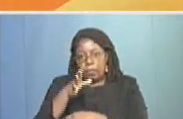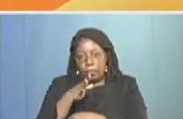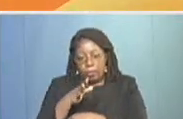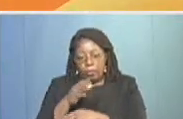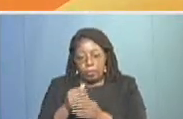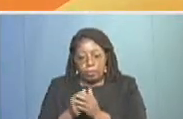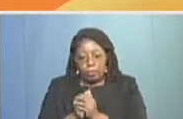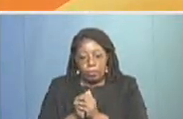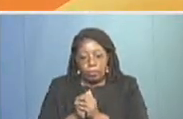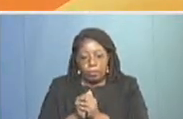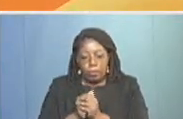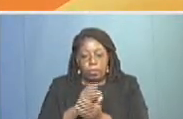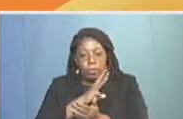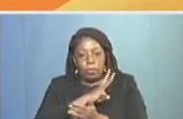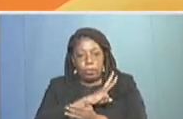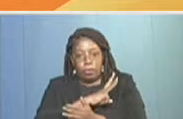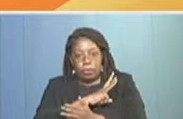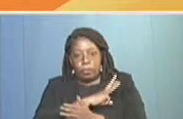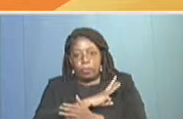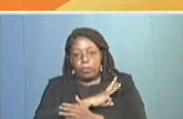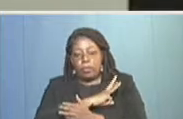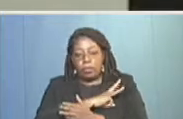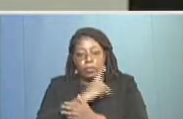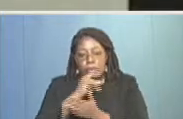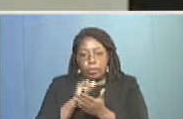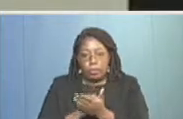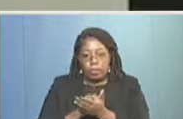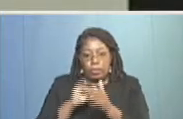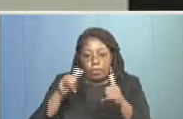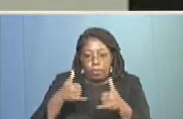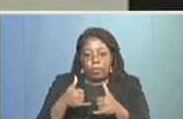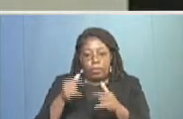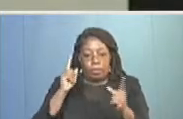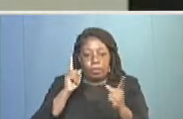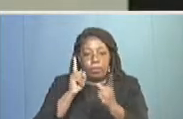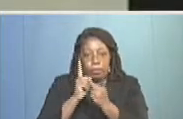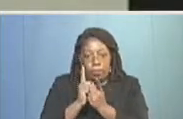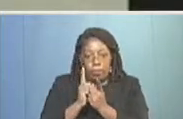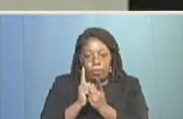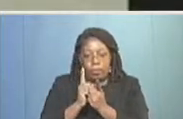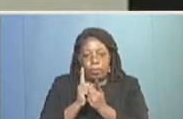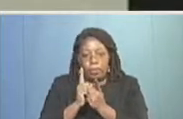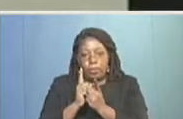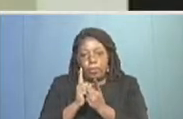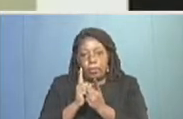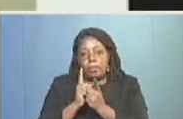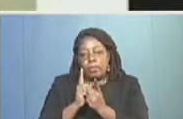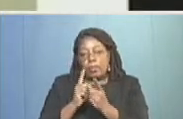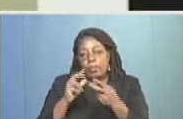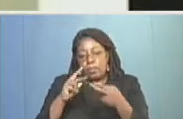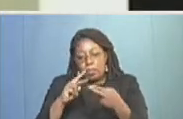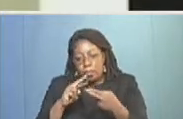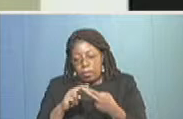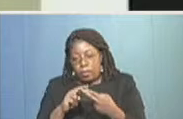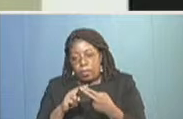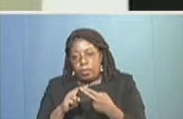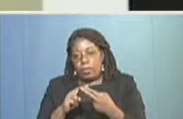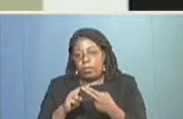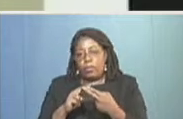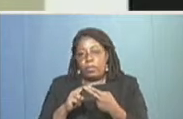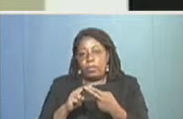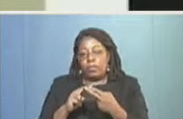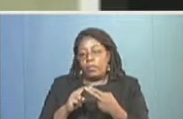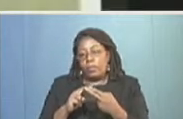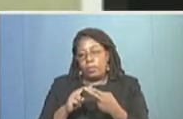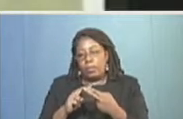II. Wisdom says his parental unit's story and how they met and fell in love in the Army is a unique one that was also built on a strong